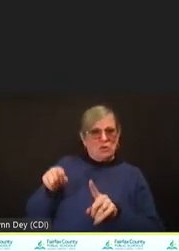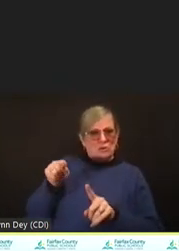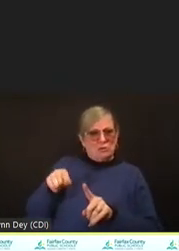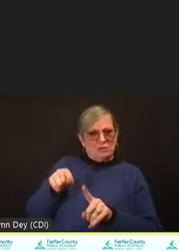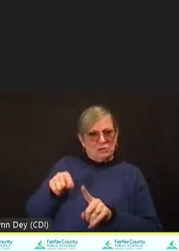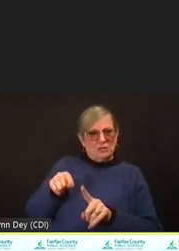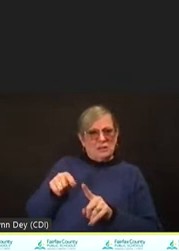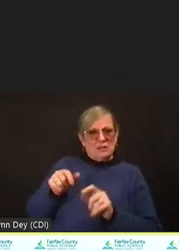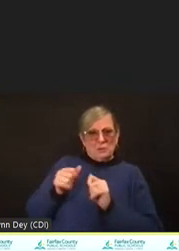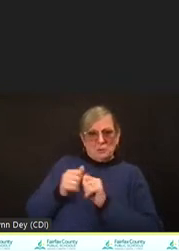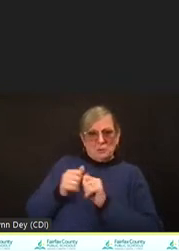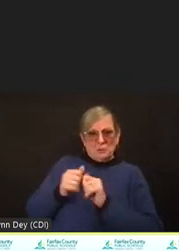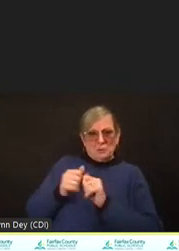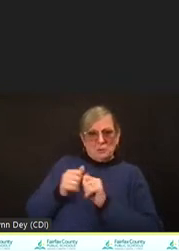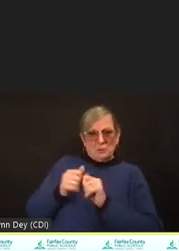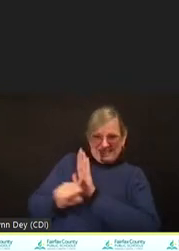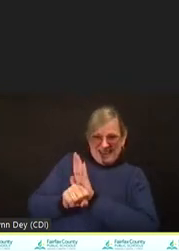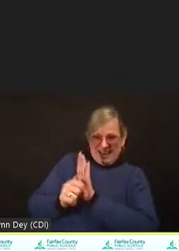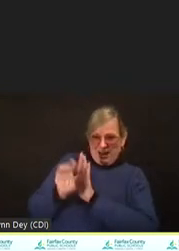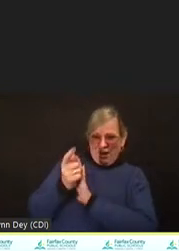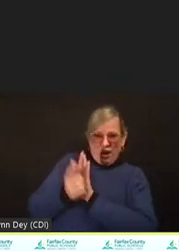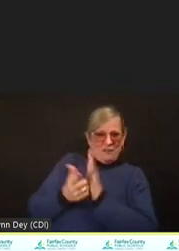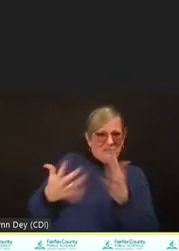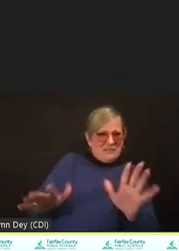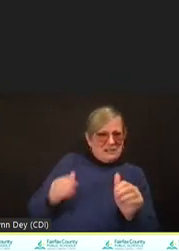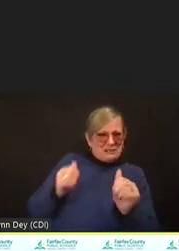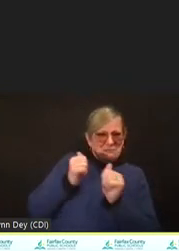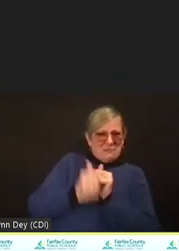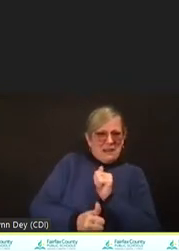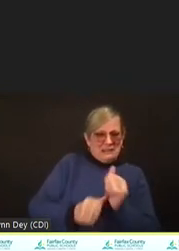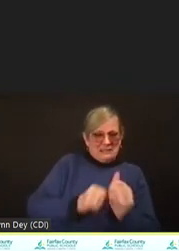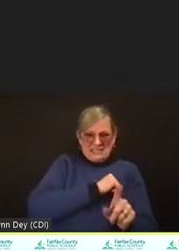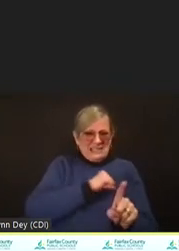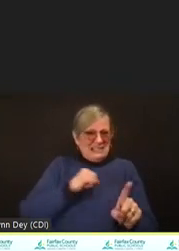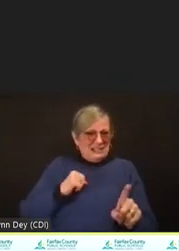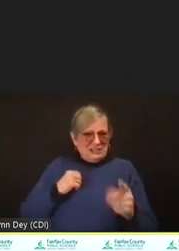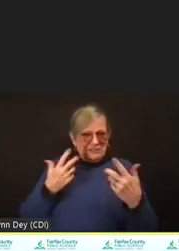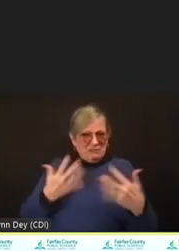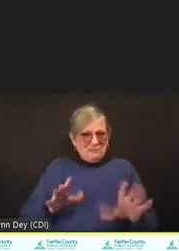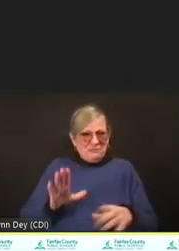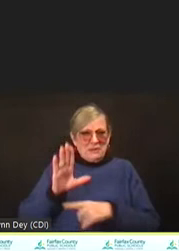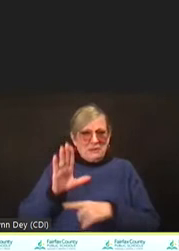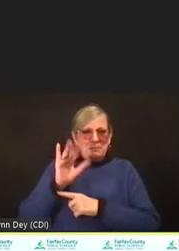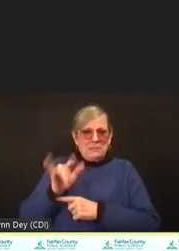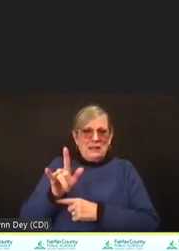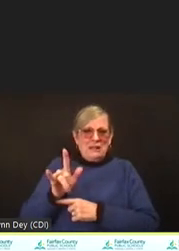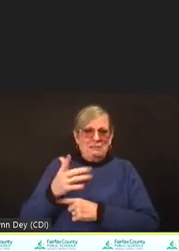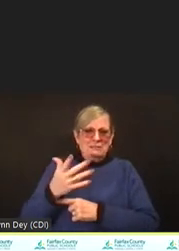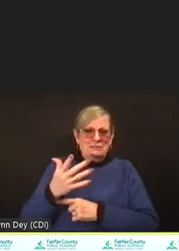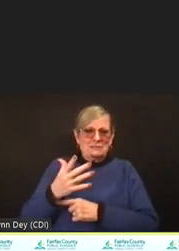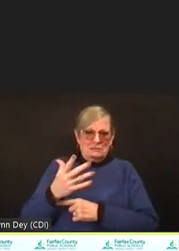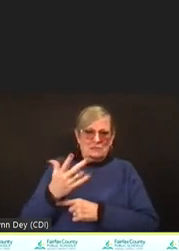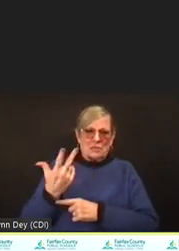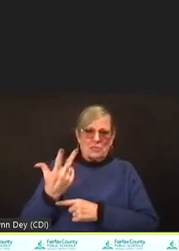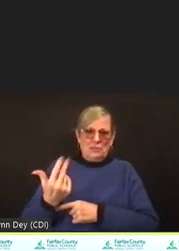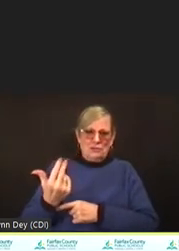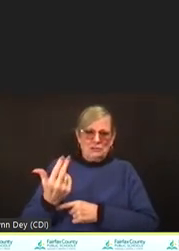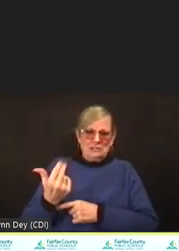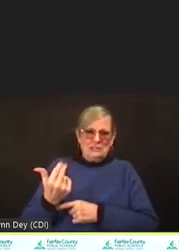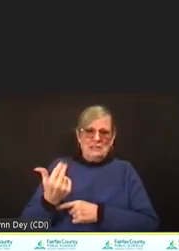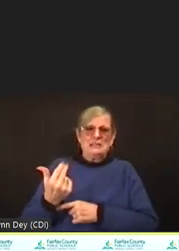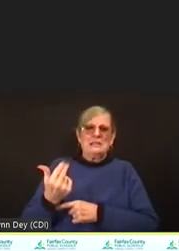law through Senate Bill 1303 that says we should be providing in-person instruction in accordance with